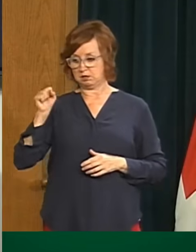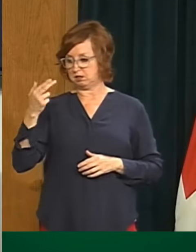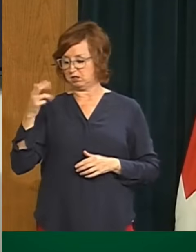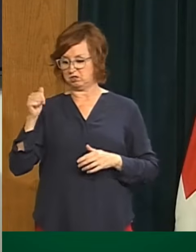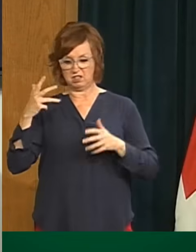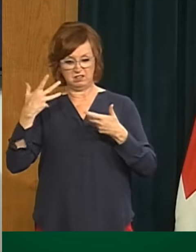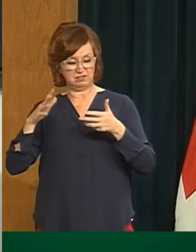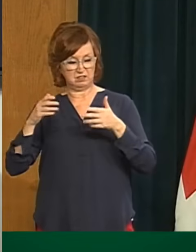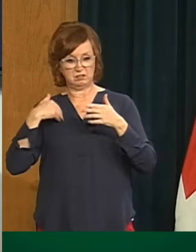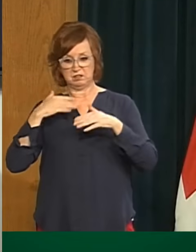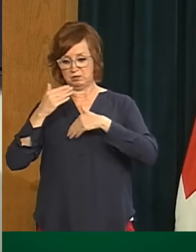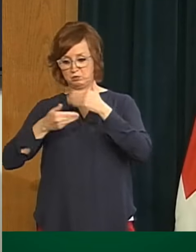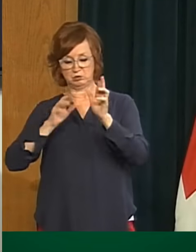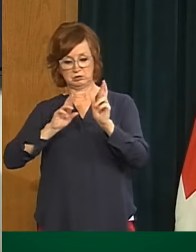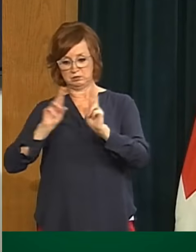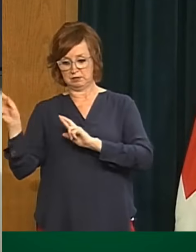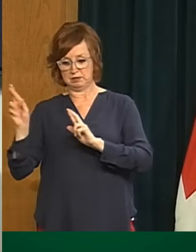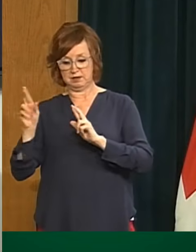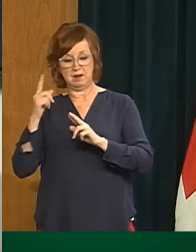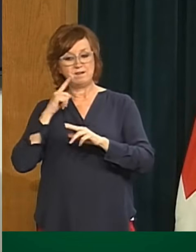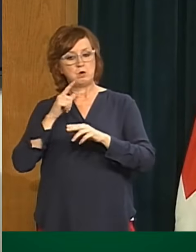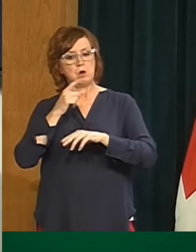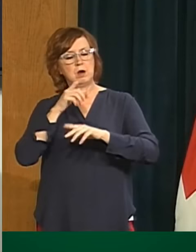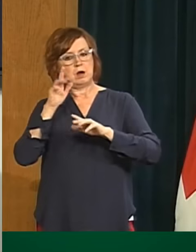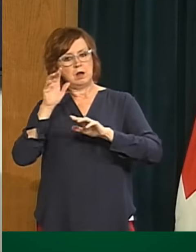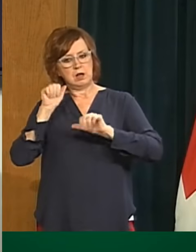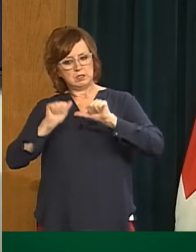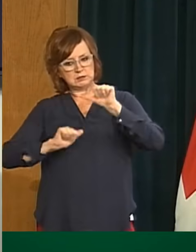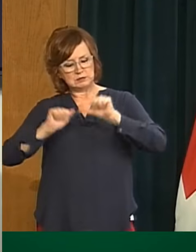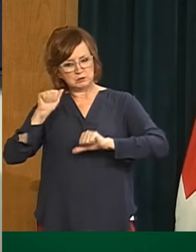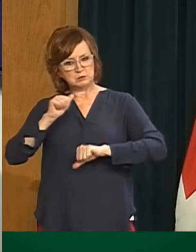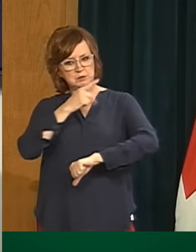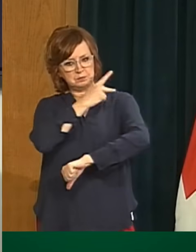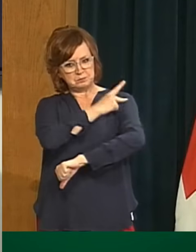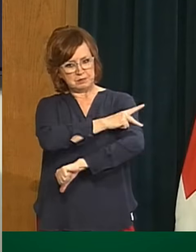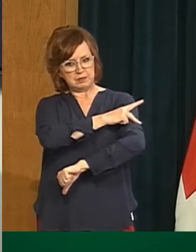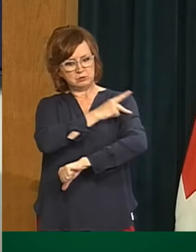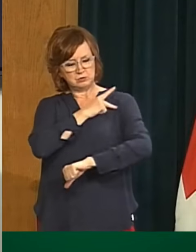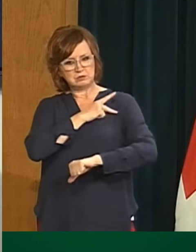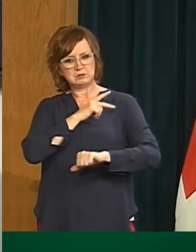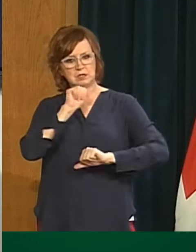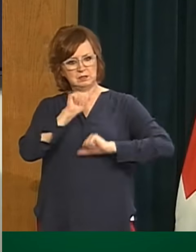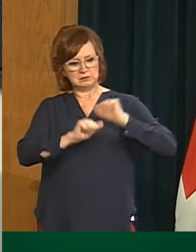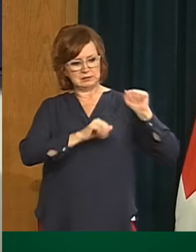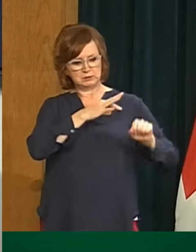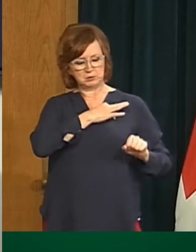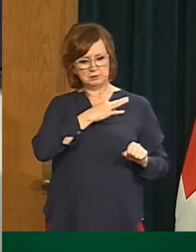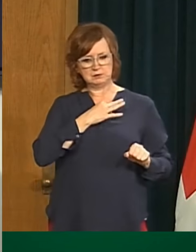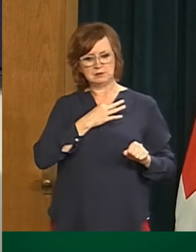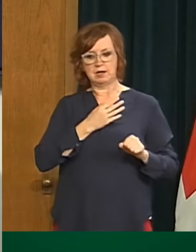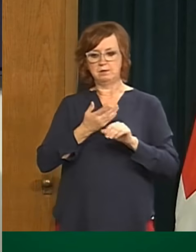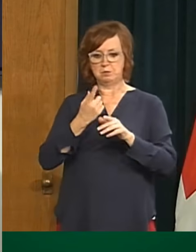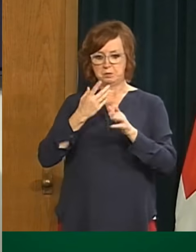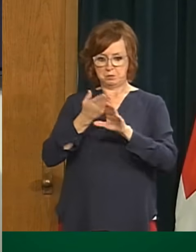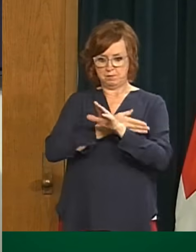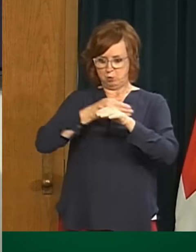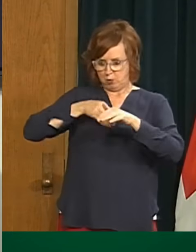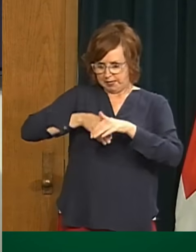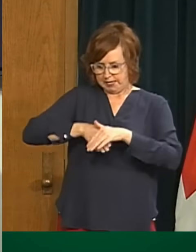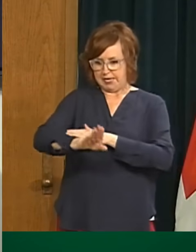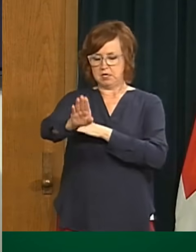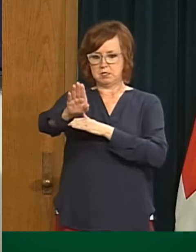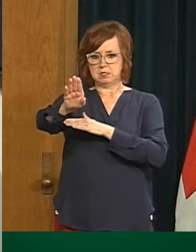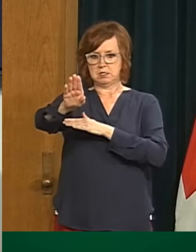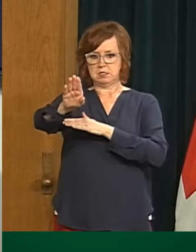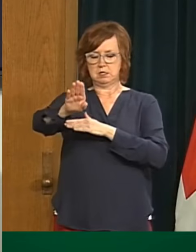every patient and every staff at the point of entry into a facility. And we're currently just doing our investigation as to understand what